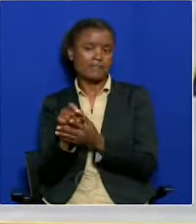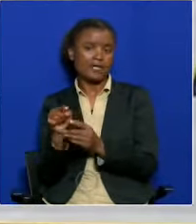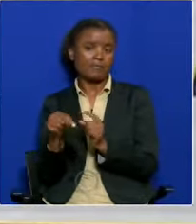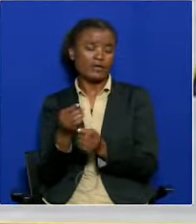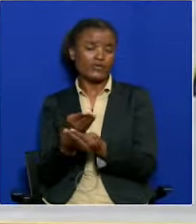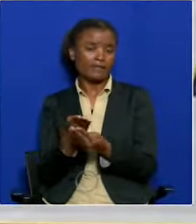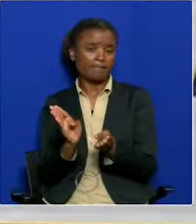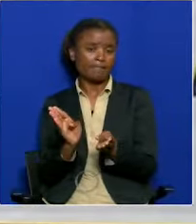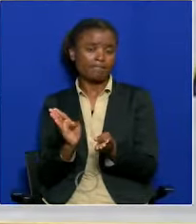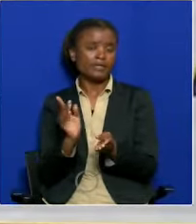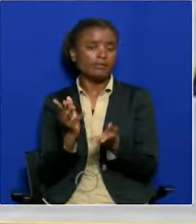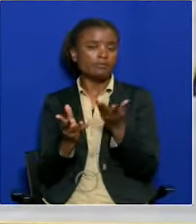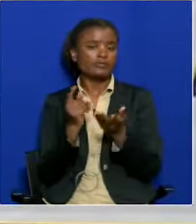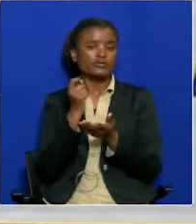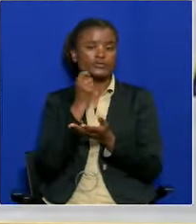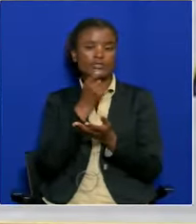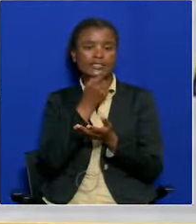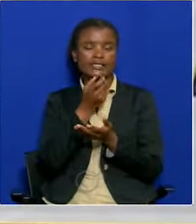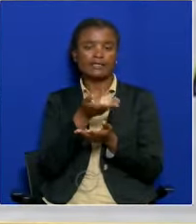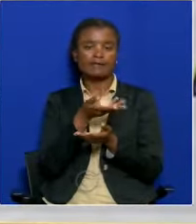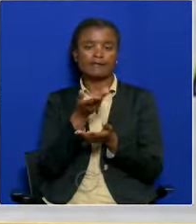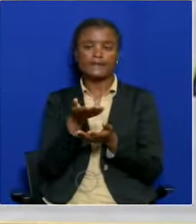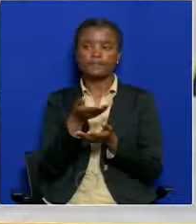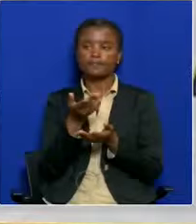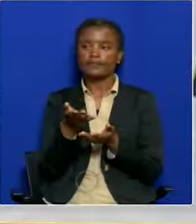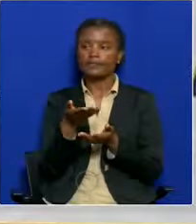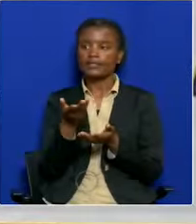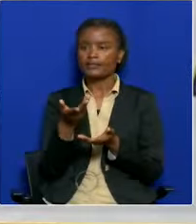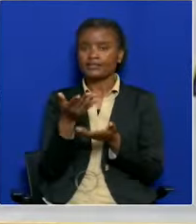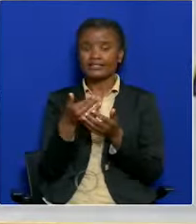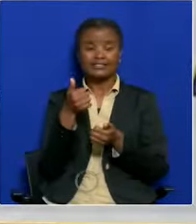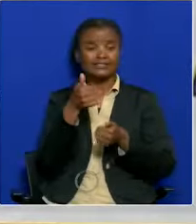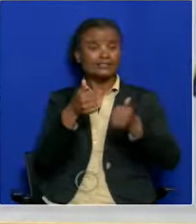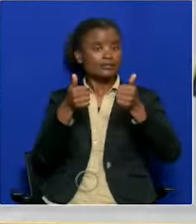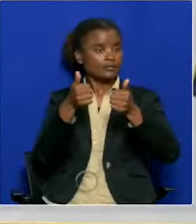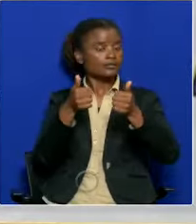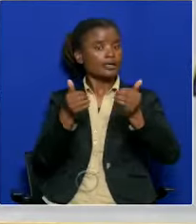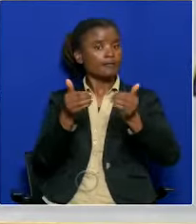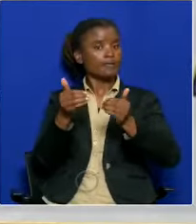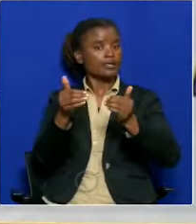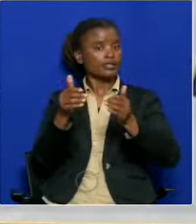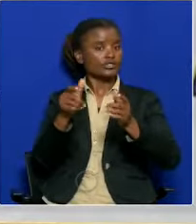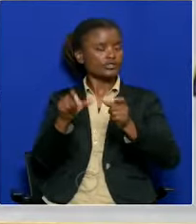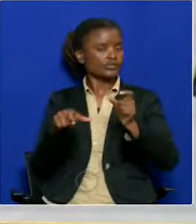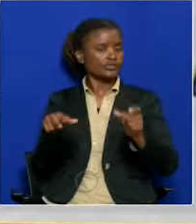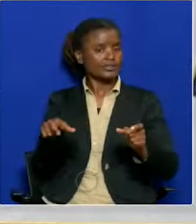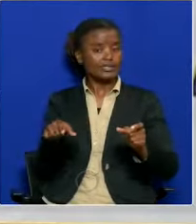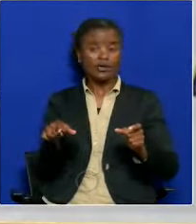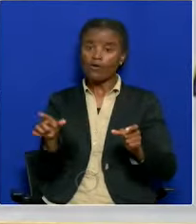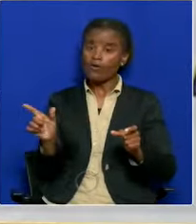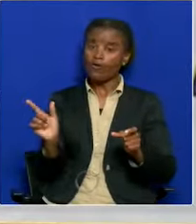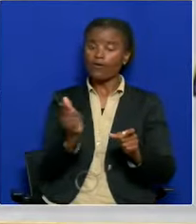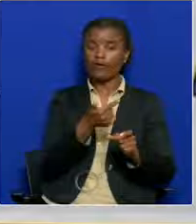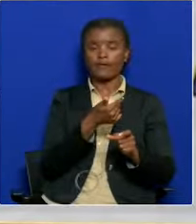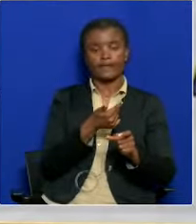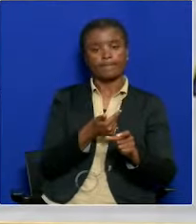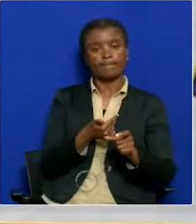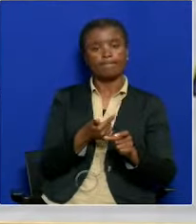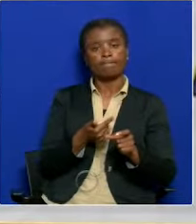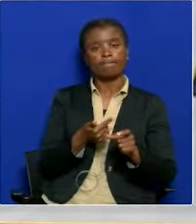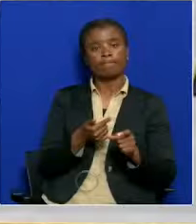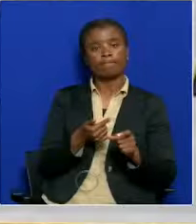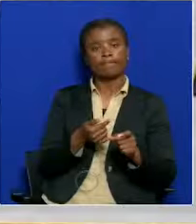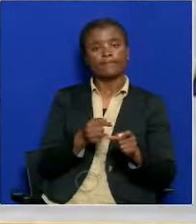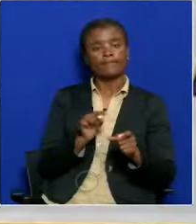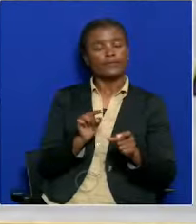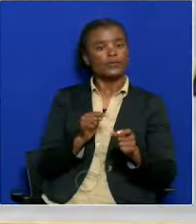ever they are senior managers, or all of them, and whatever